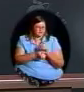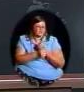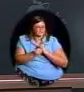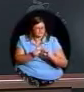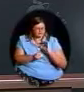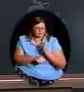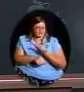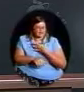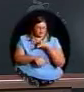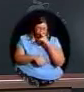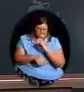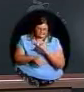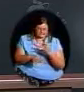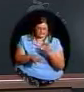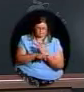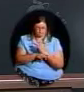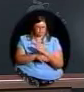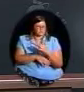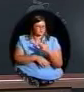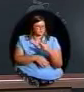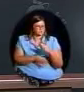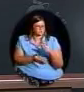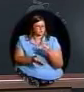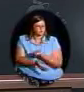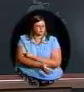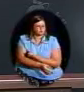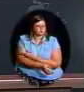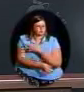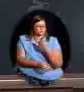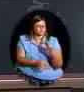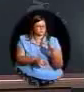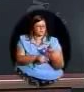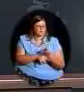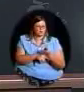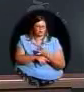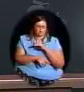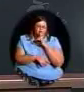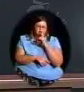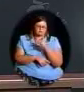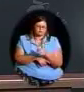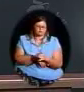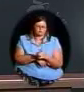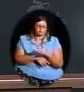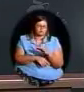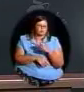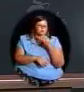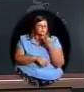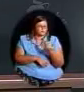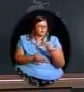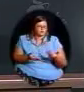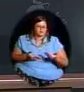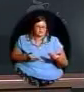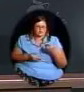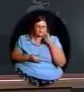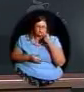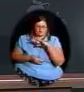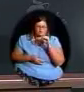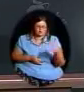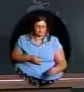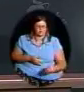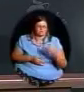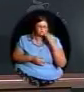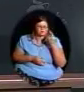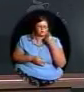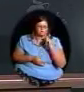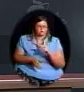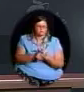free, and that's where we do exceedingly well in this community. And I think Olathe is known for taking care of its children,